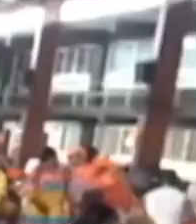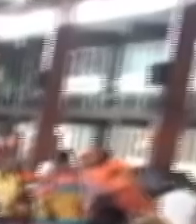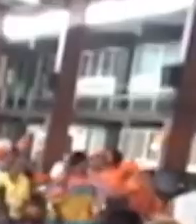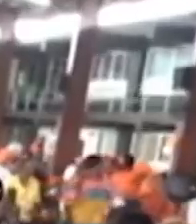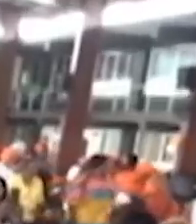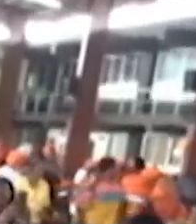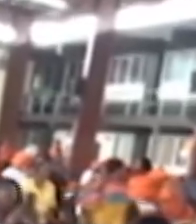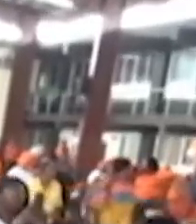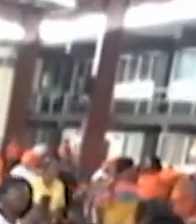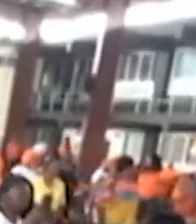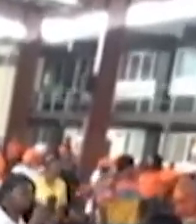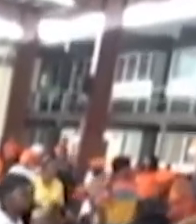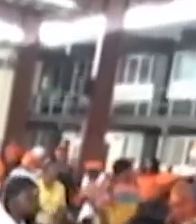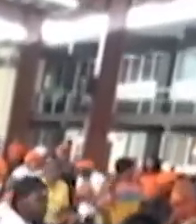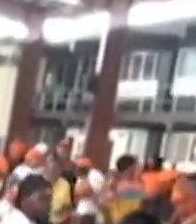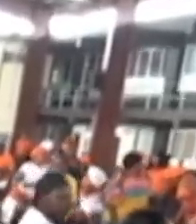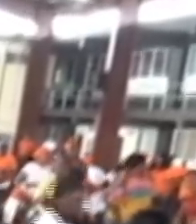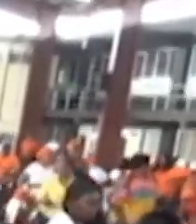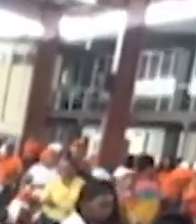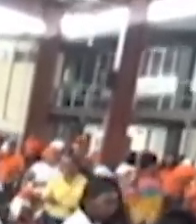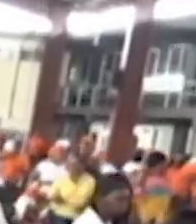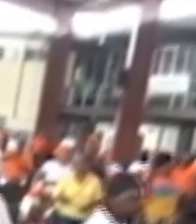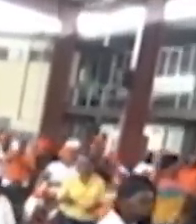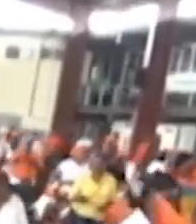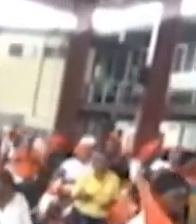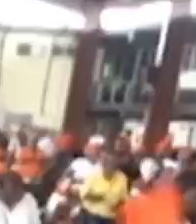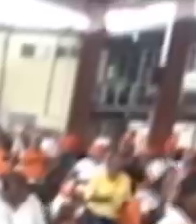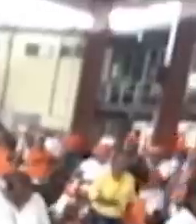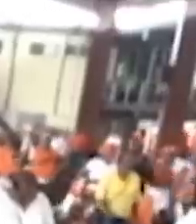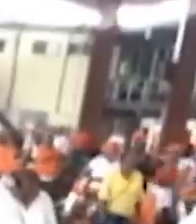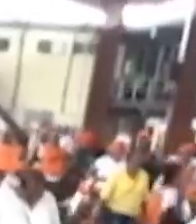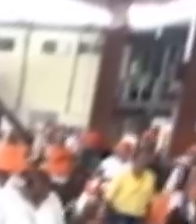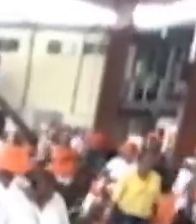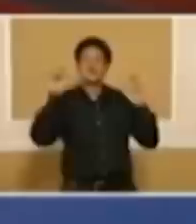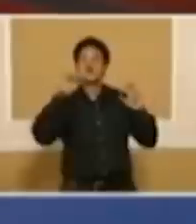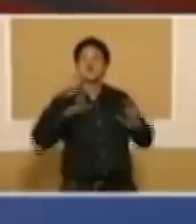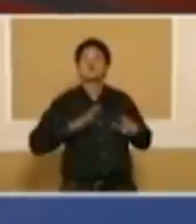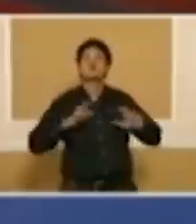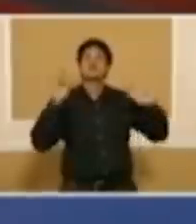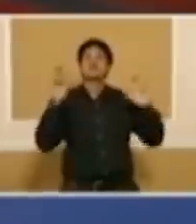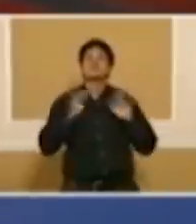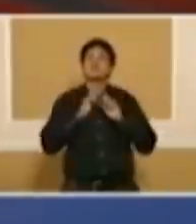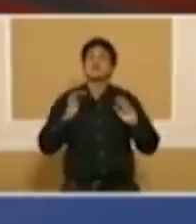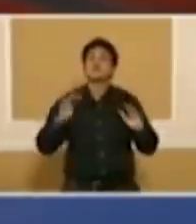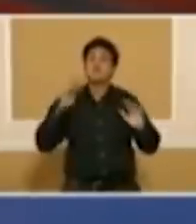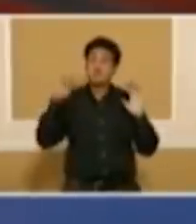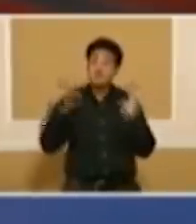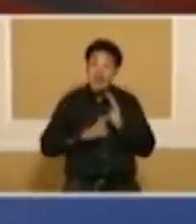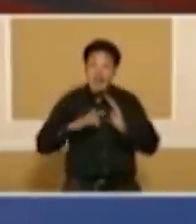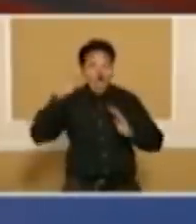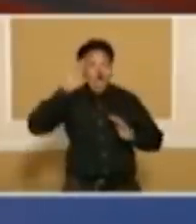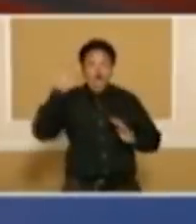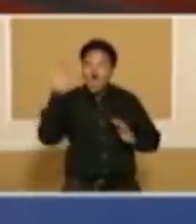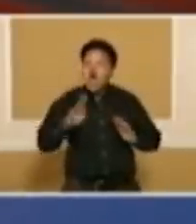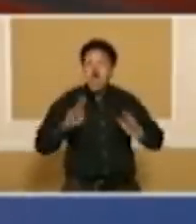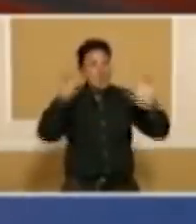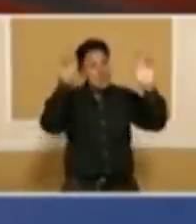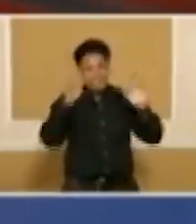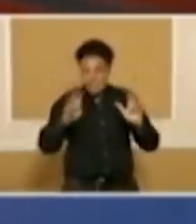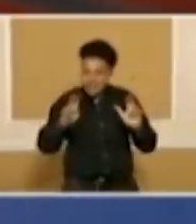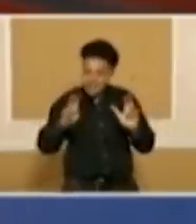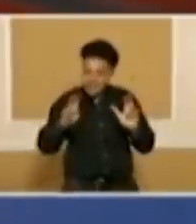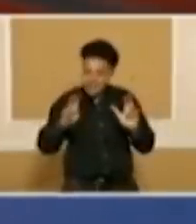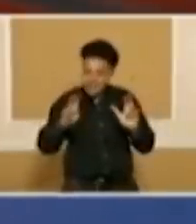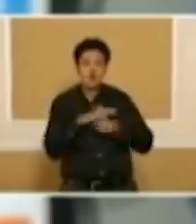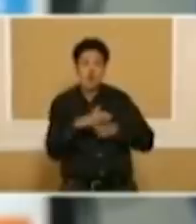considered to be committees which deal only with women issues without recognizing that all issues are